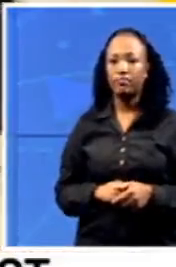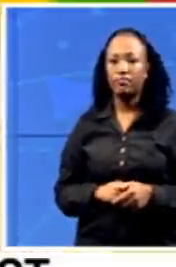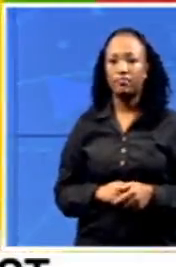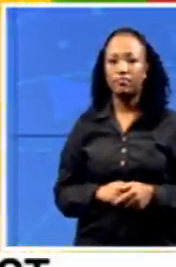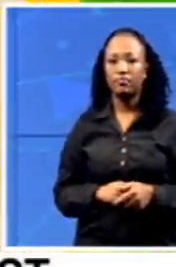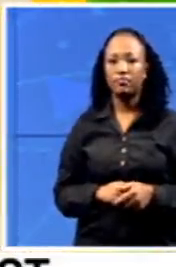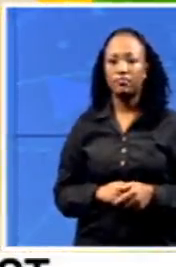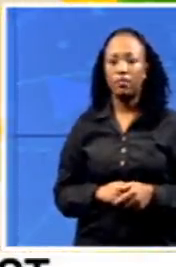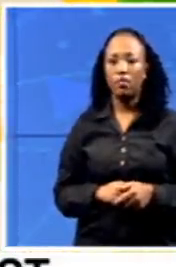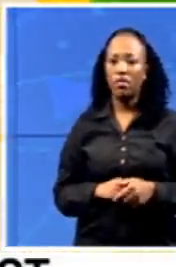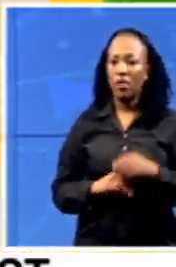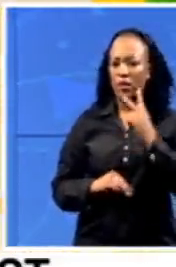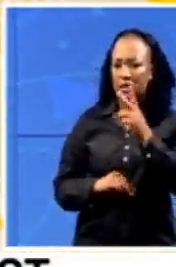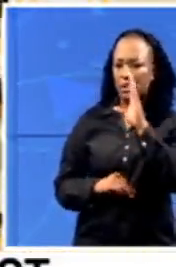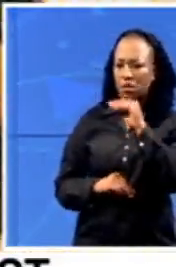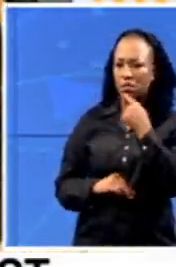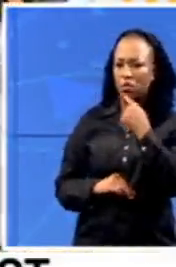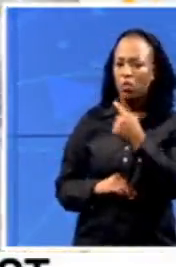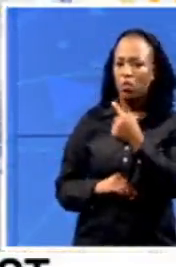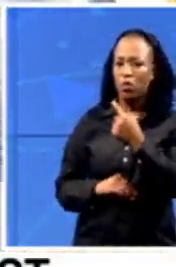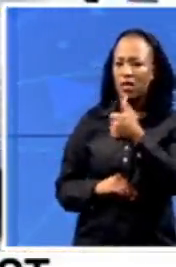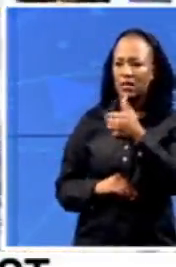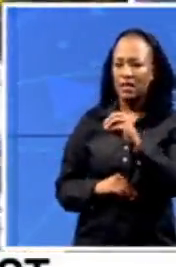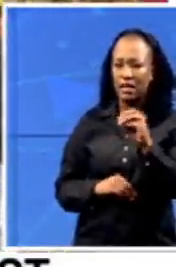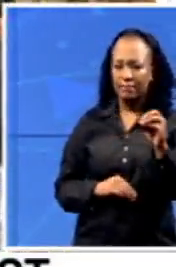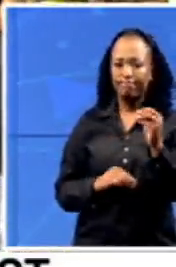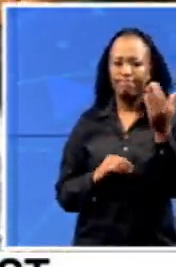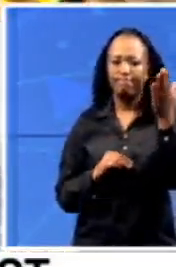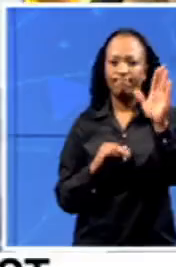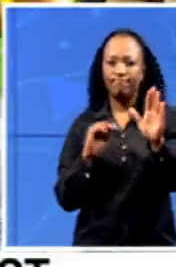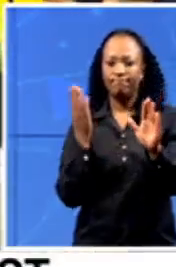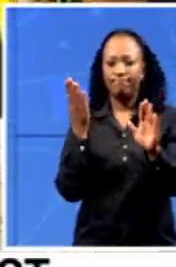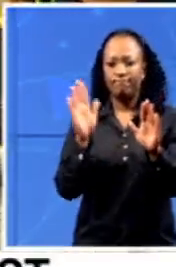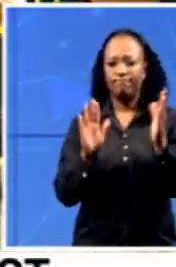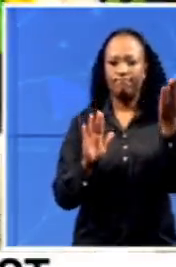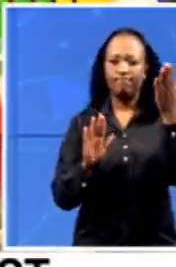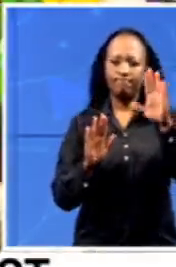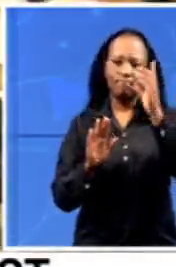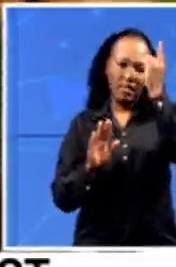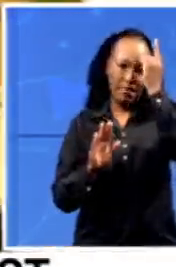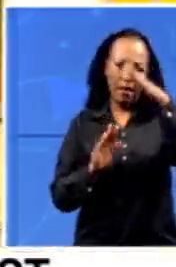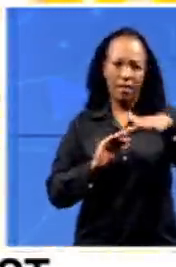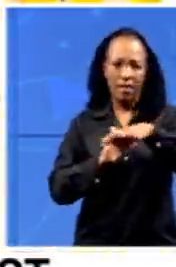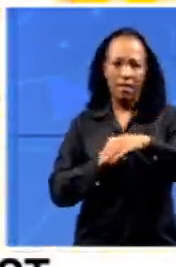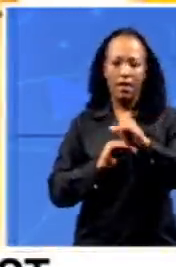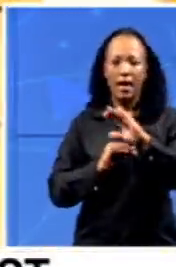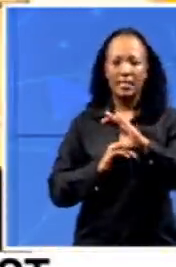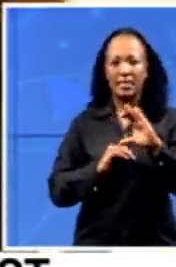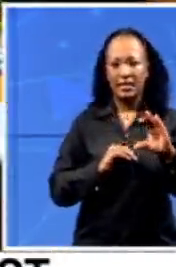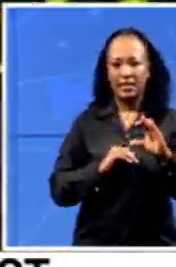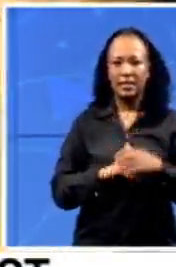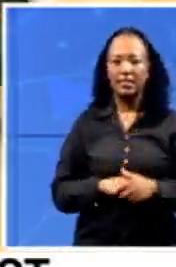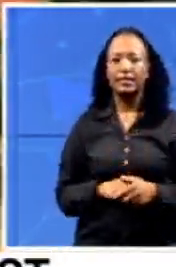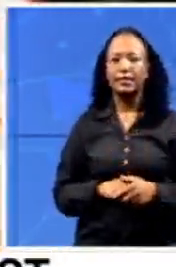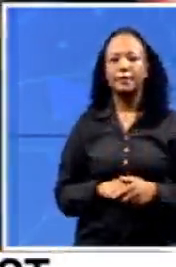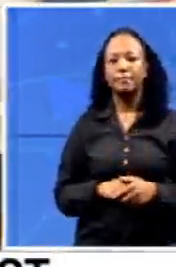some of the people here. More than 600 exhibitions taking place here at the Durban ICC.